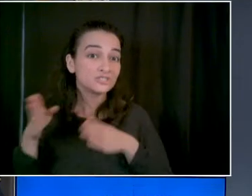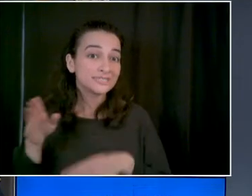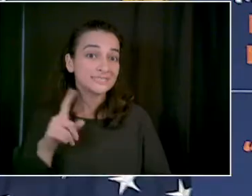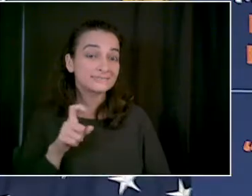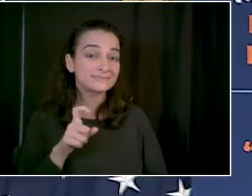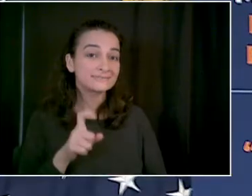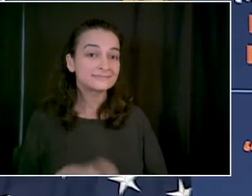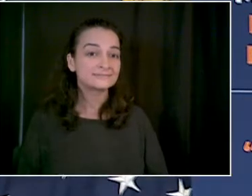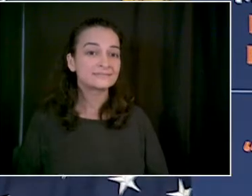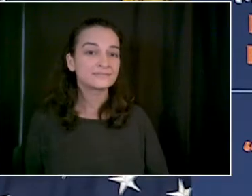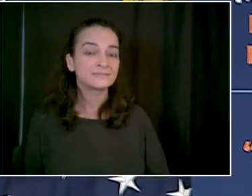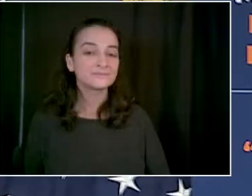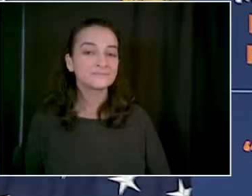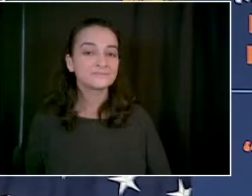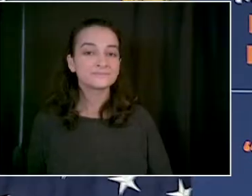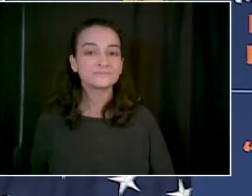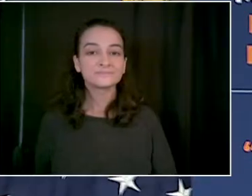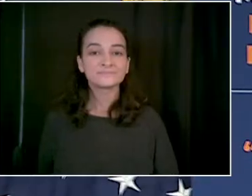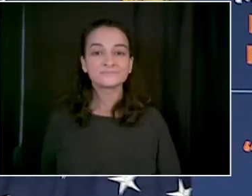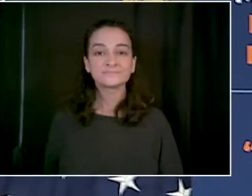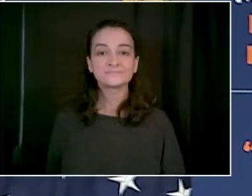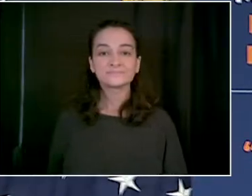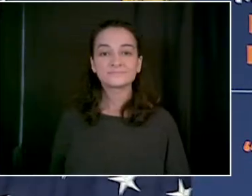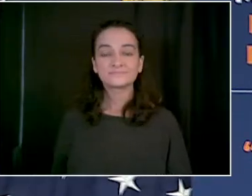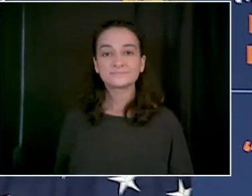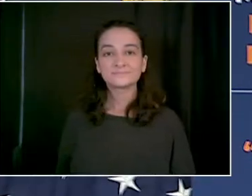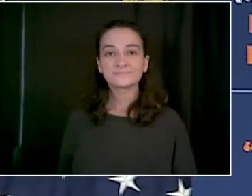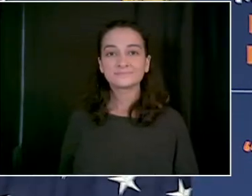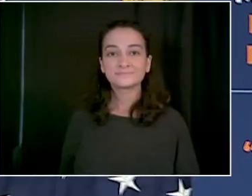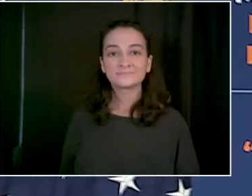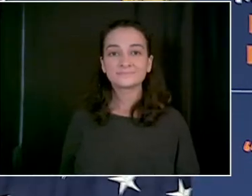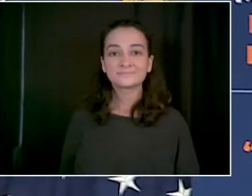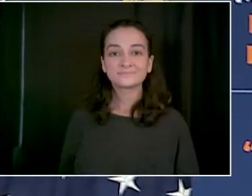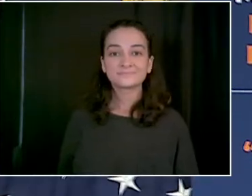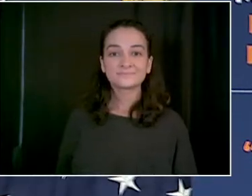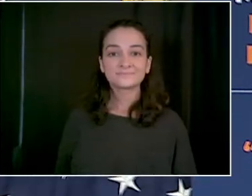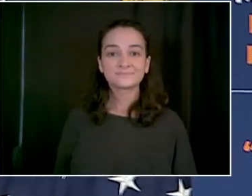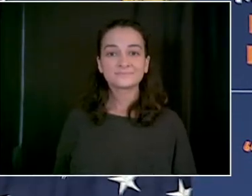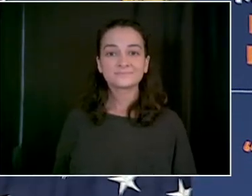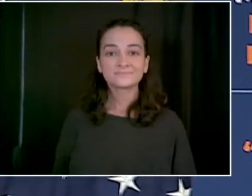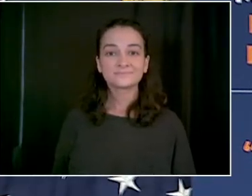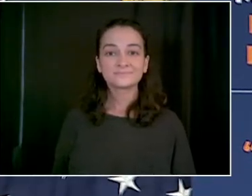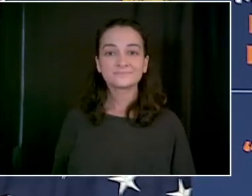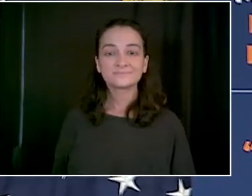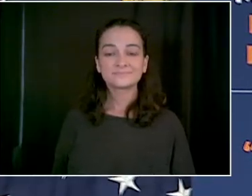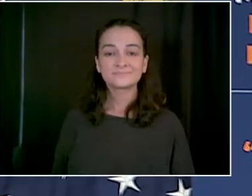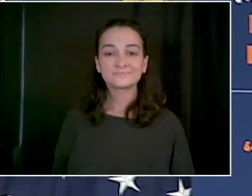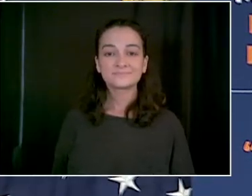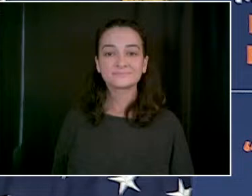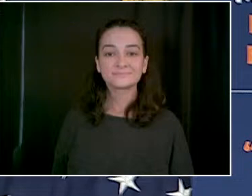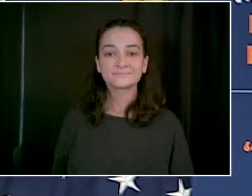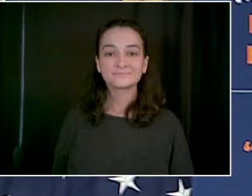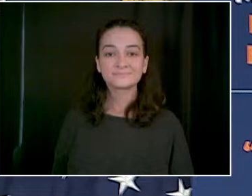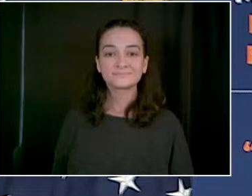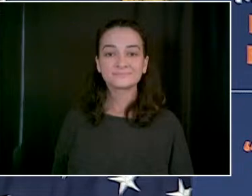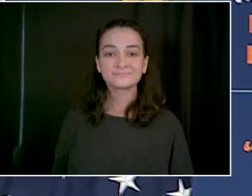It really shows, and I saw that Knapp and Germani also did a proposal as well. Look,